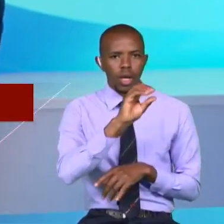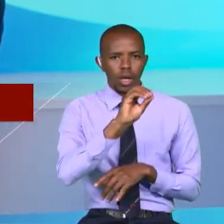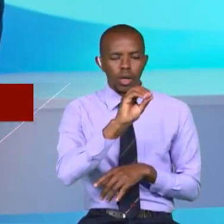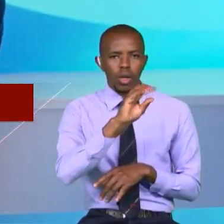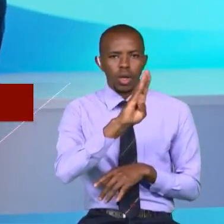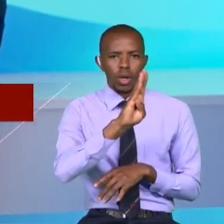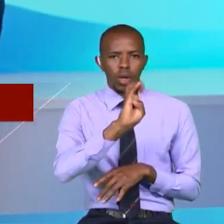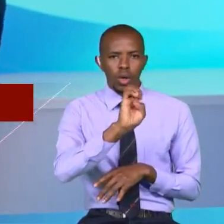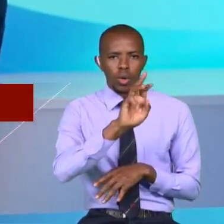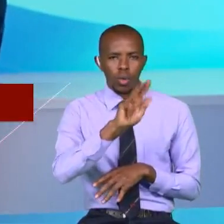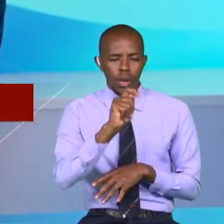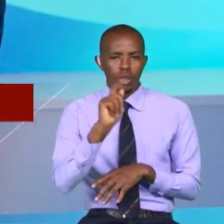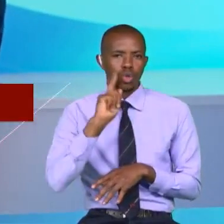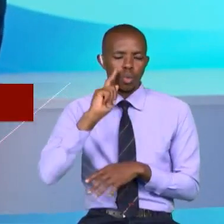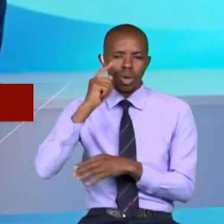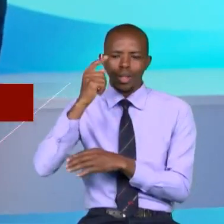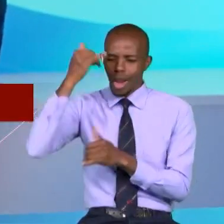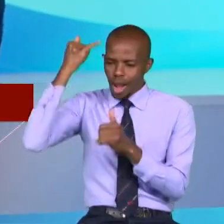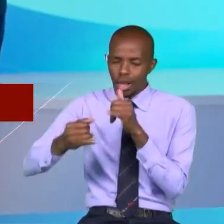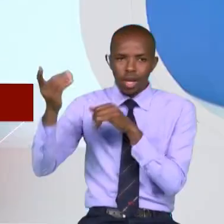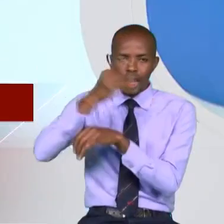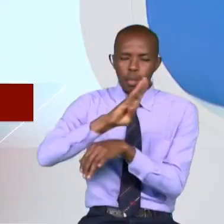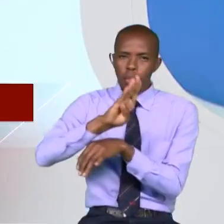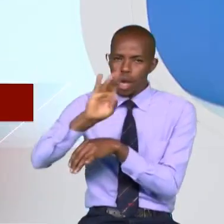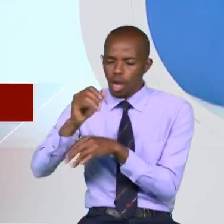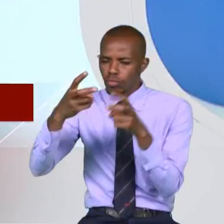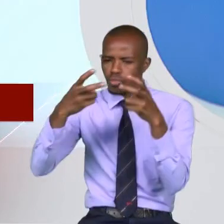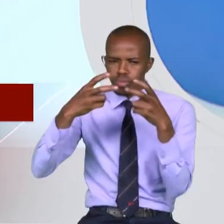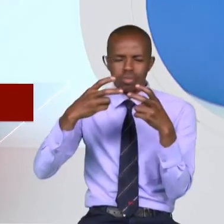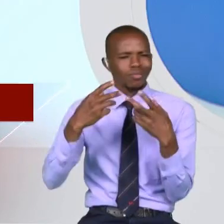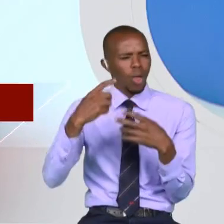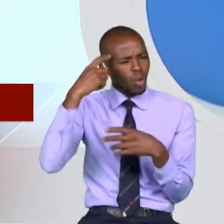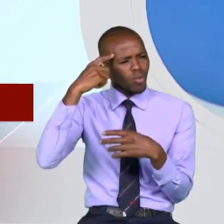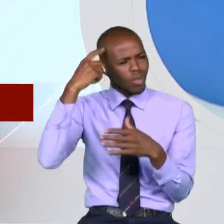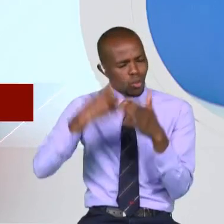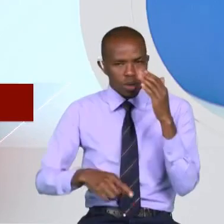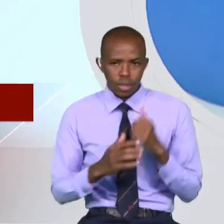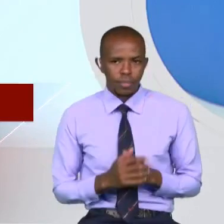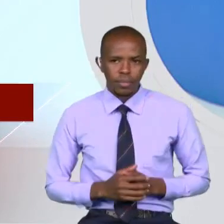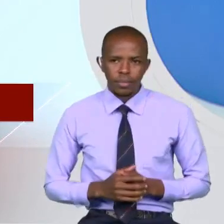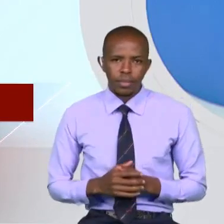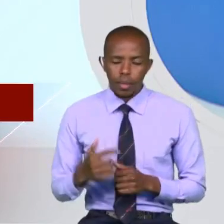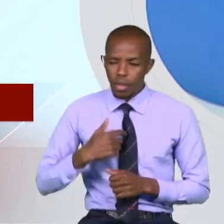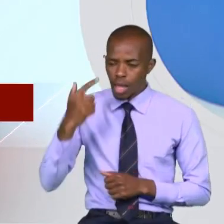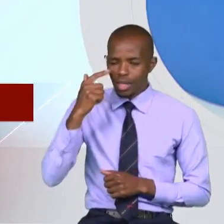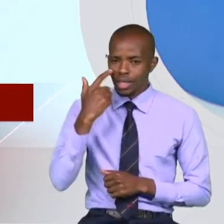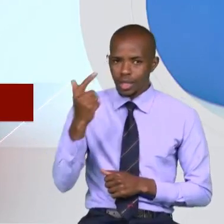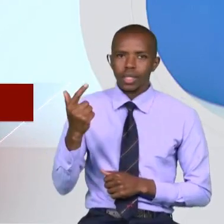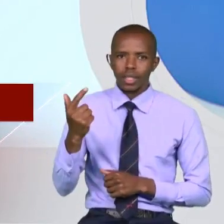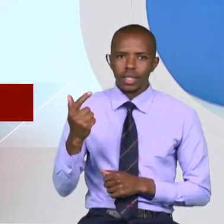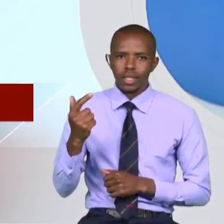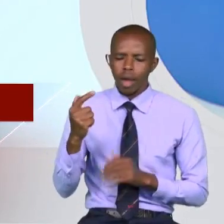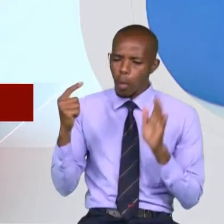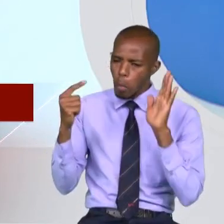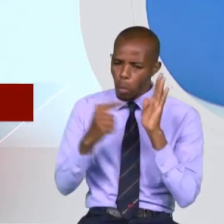and tomorrow is the last day of BBI hearing. What's your take on those 3 days? I think I've seen great